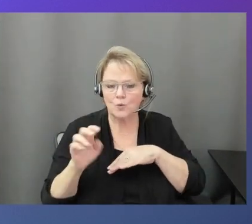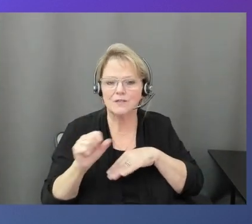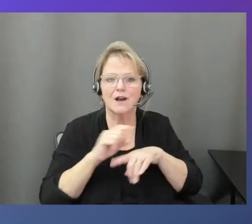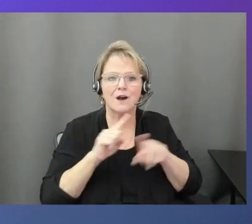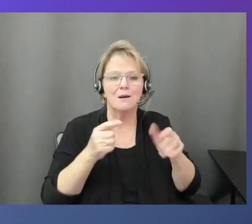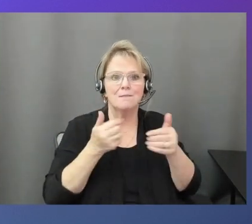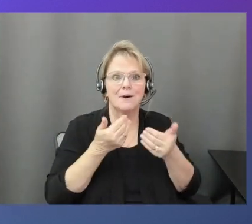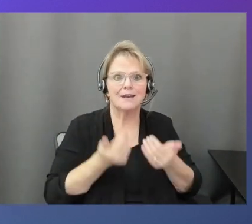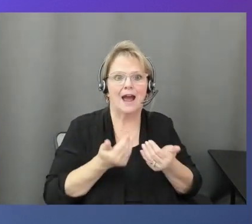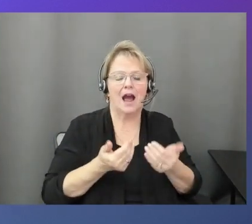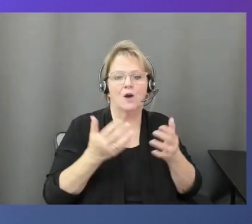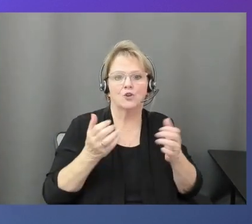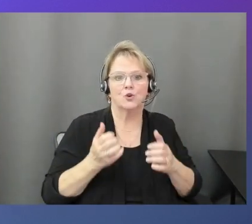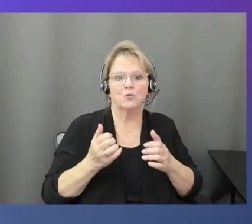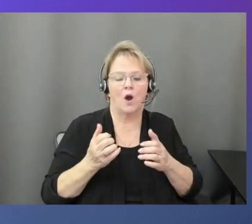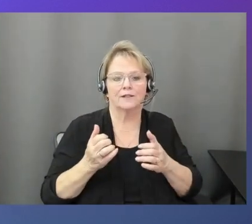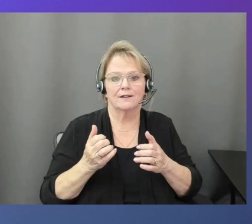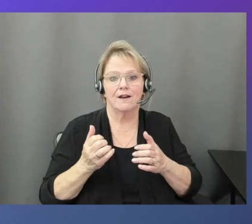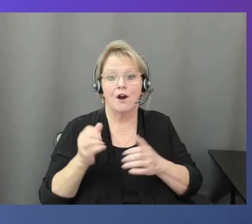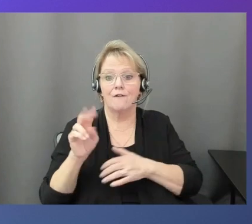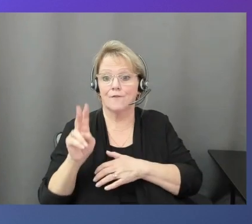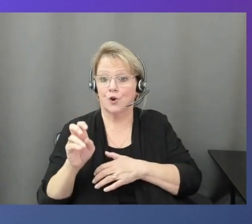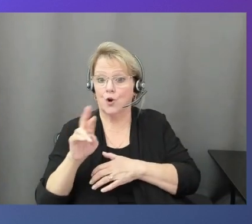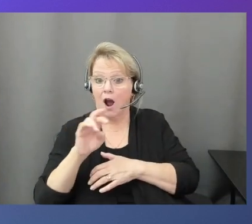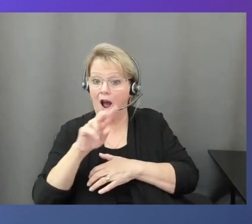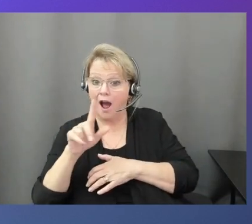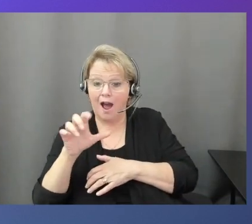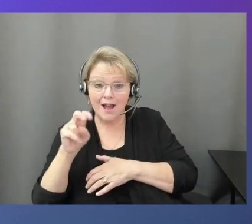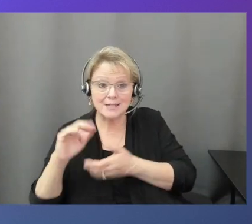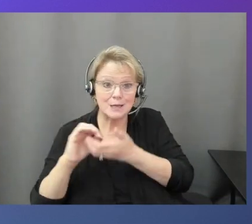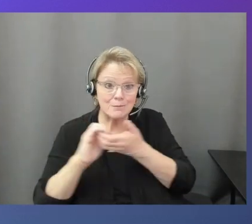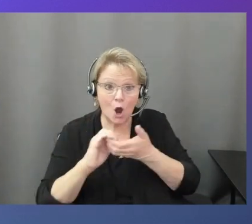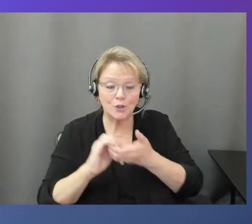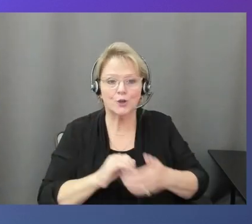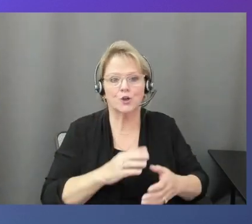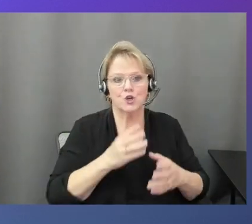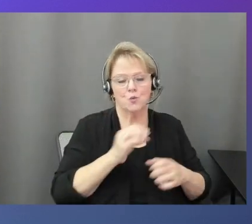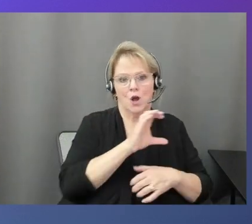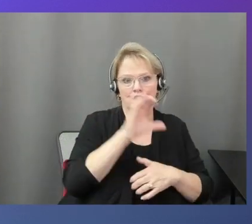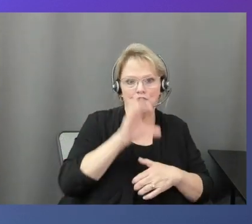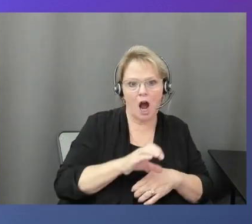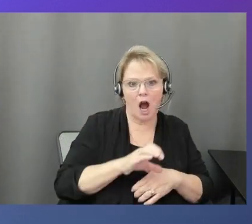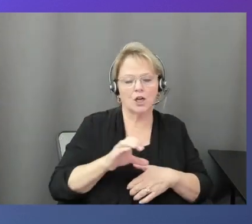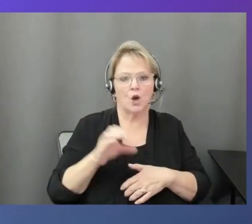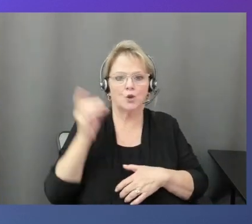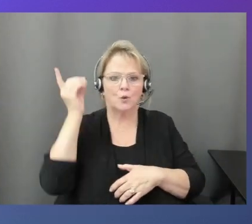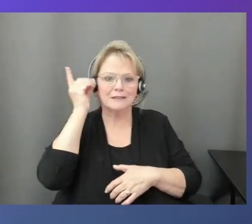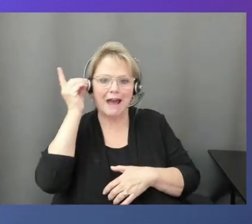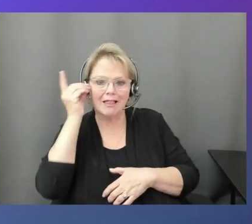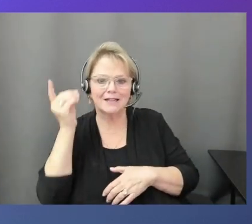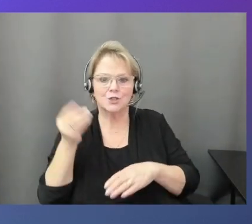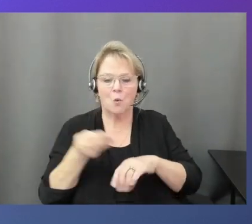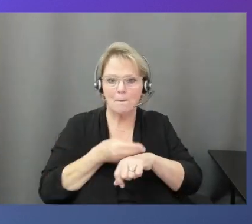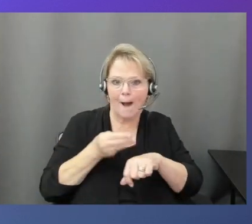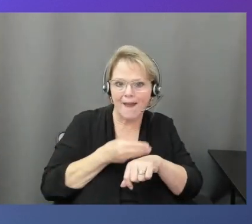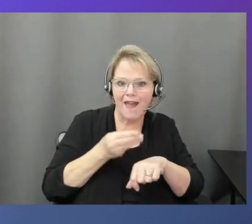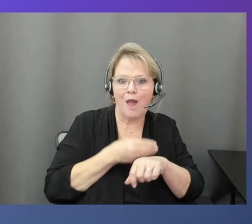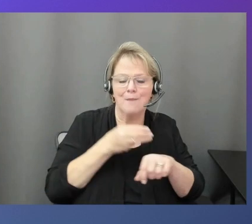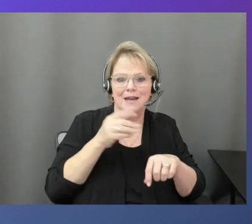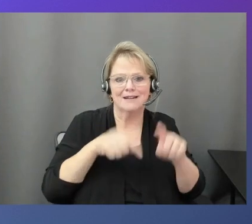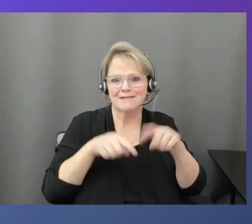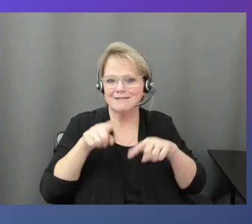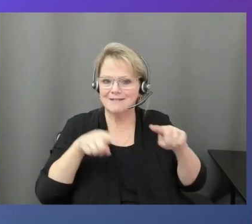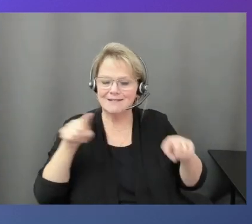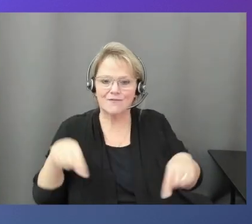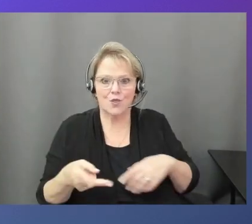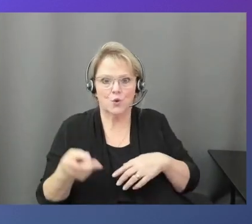through our partner Verizon. Okay. You want Chicago, you want Dallas, you want Miami. I'm pretty sure different permutations of those two cities are